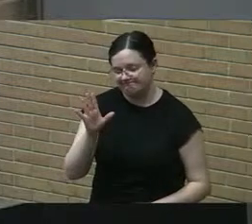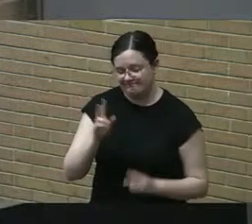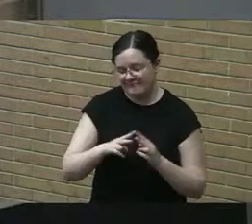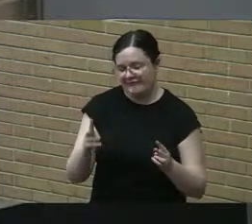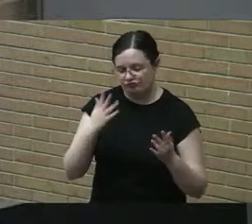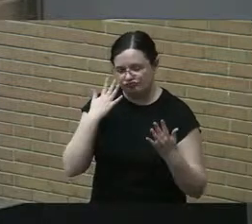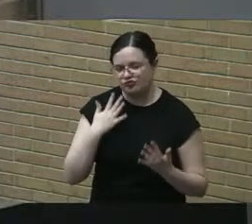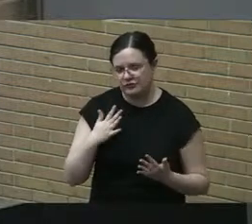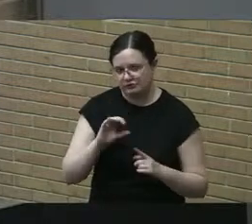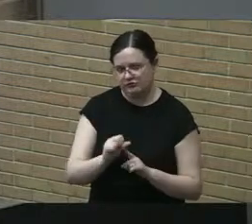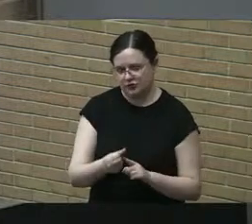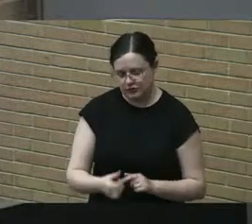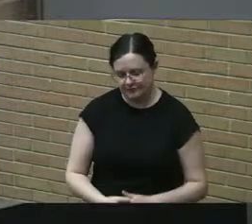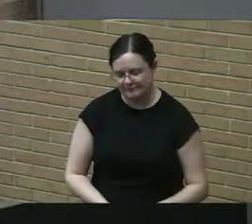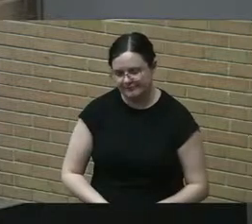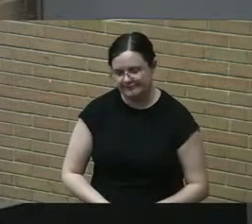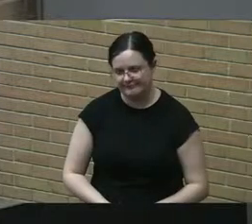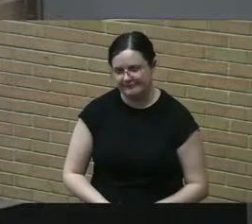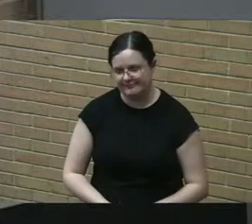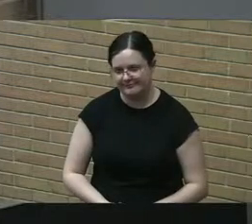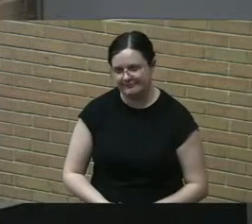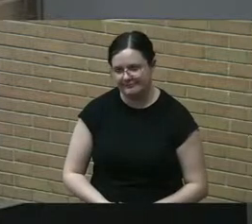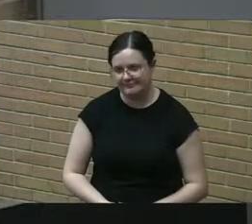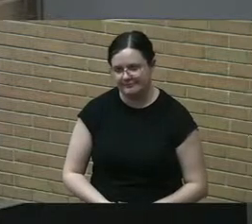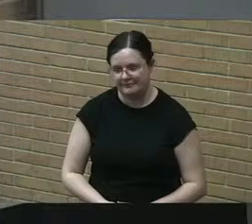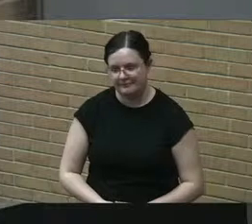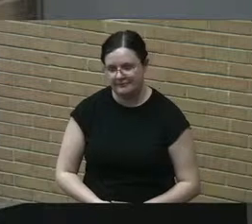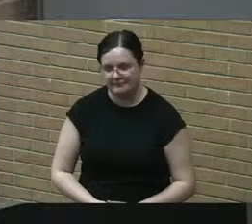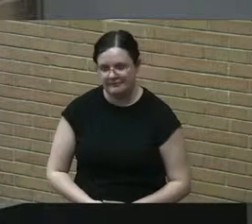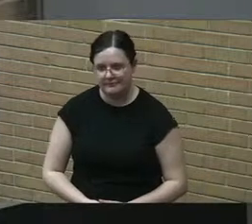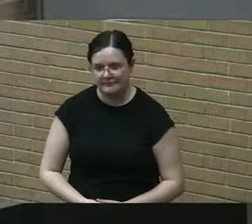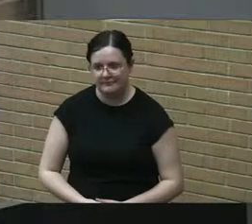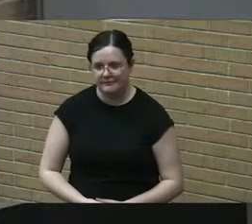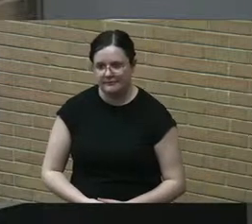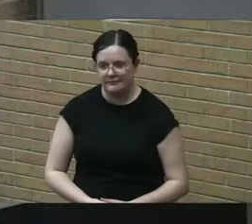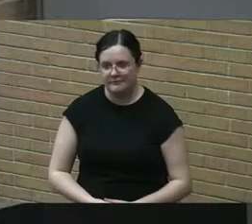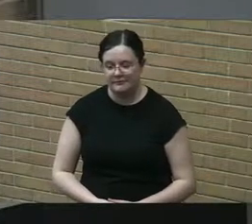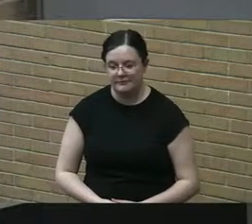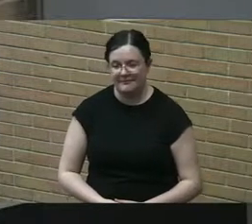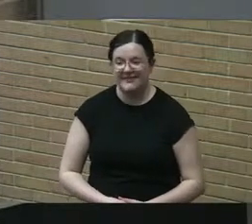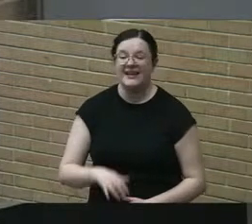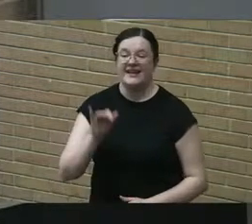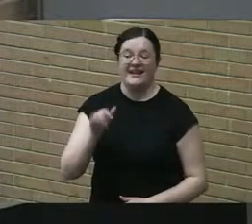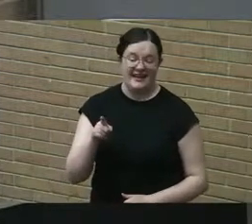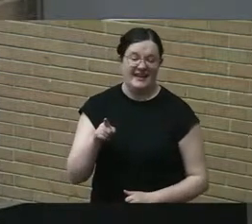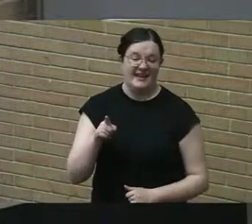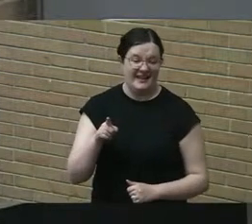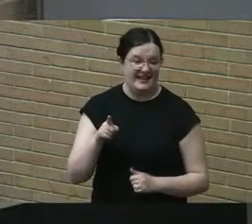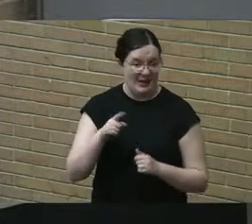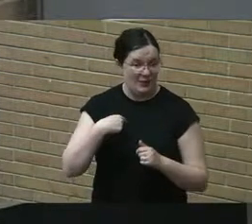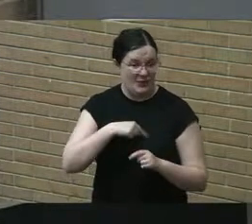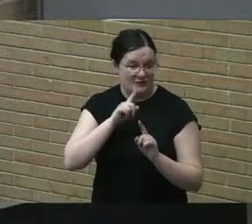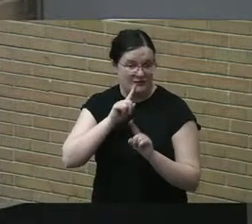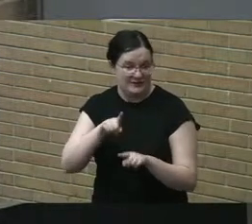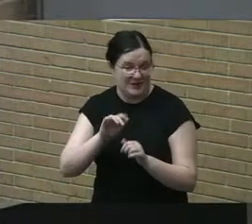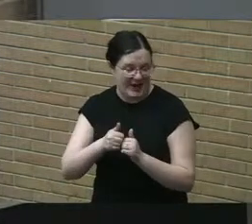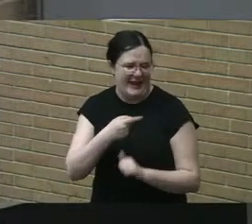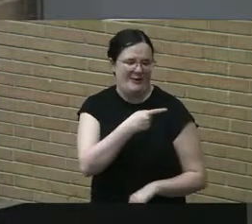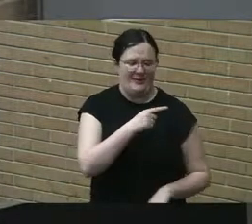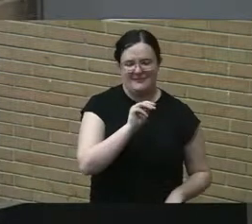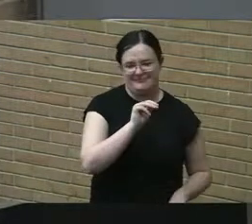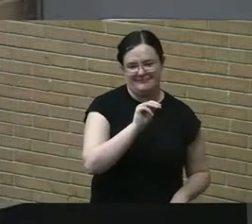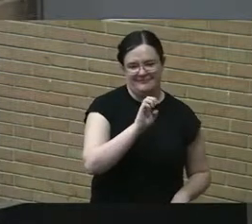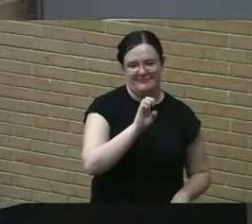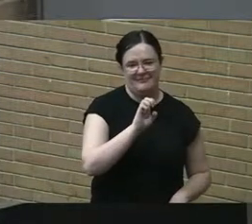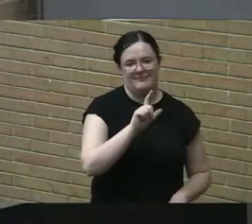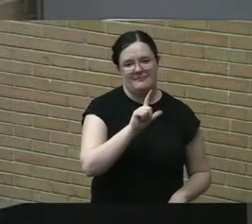tragic situation, and that's in part why we're responding with the access to naloxone. The other departments did report on their